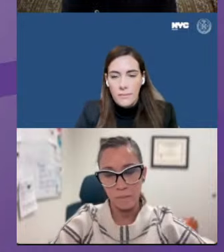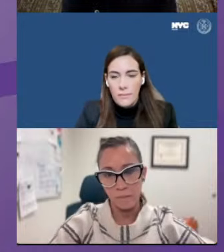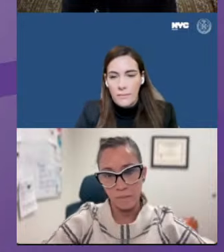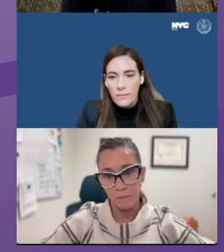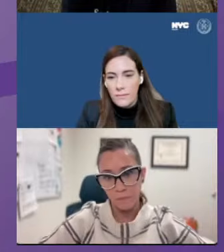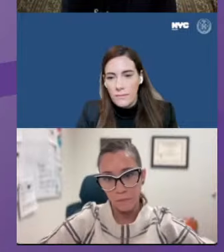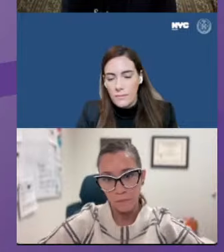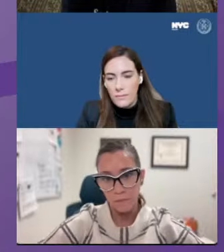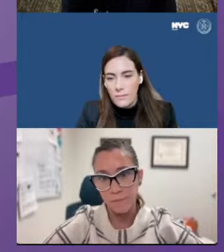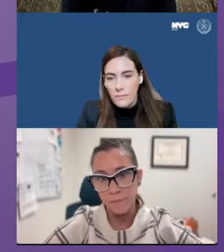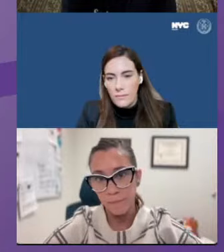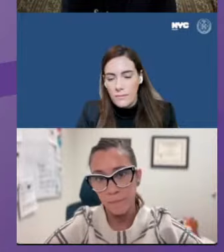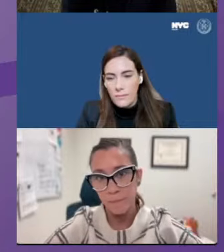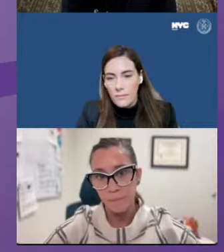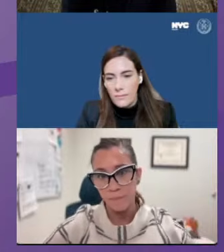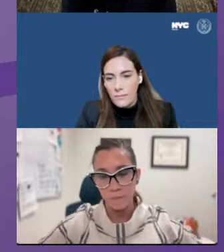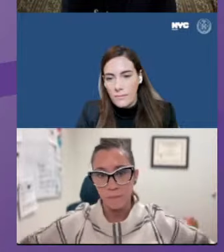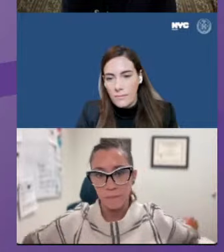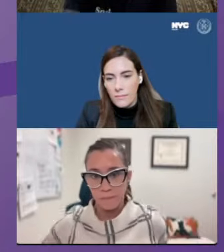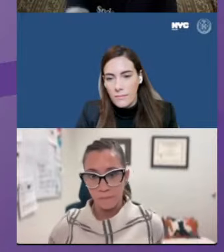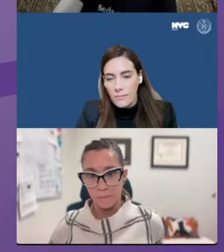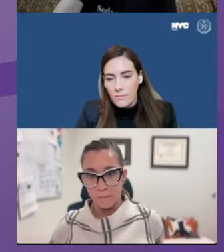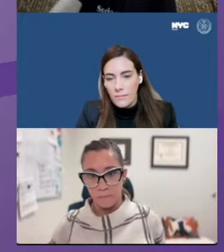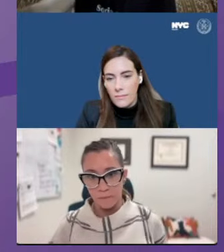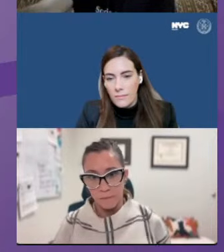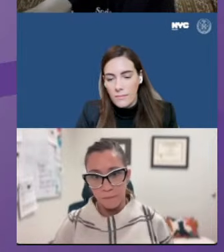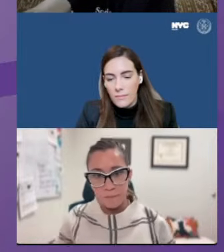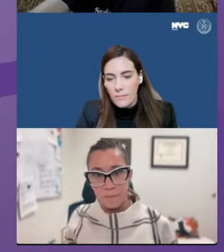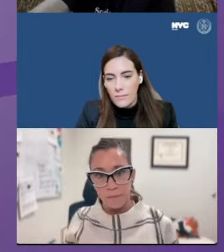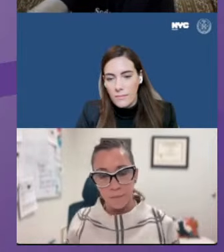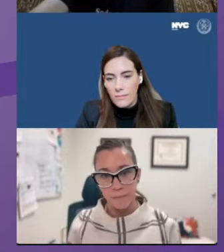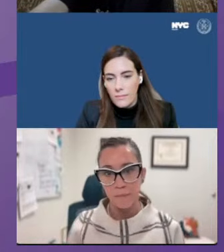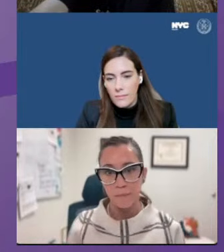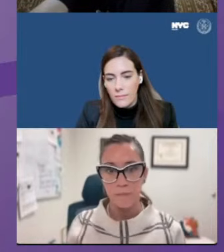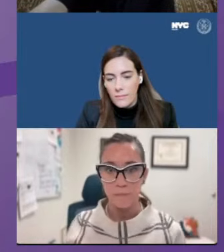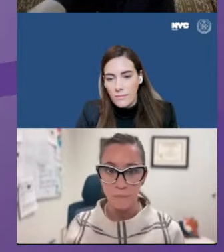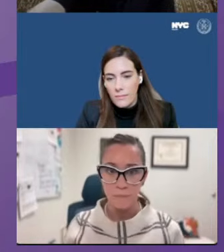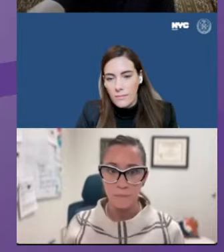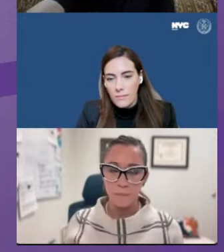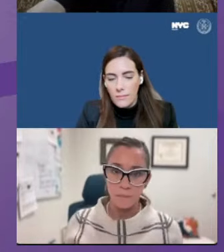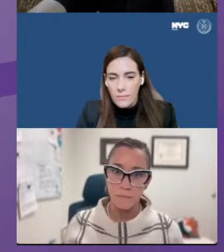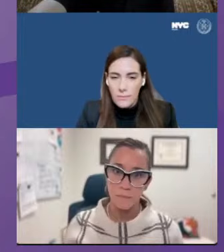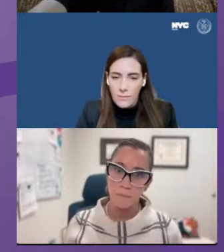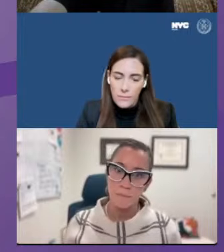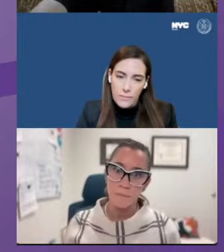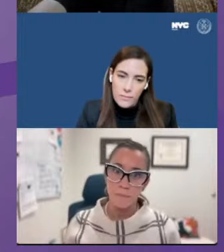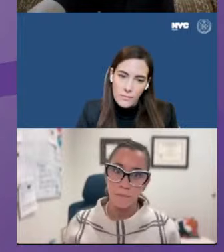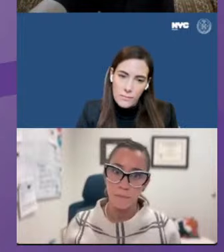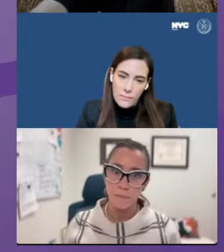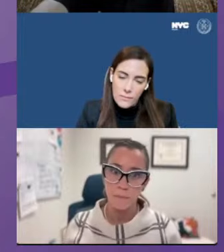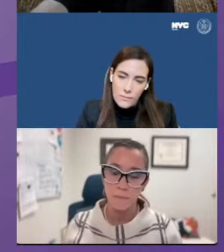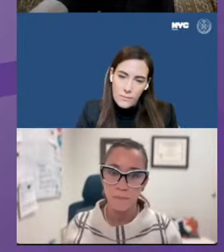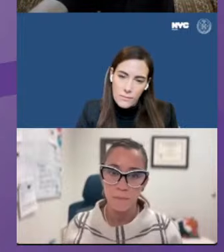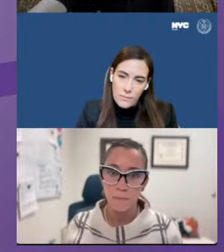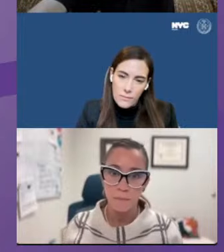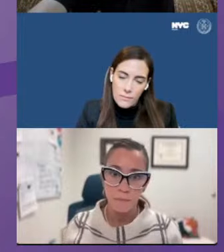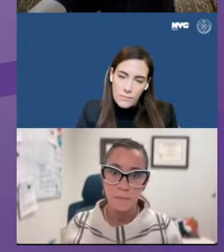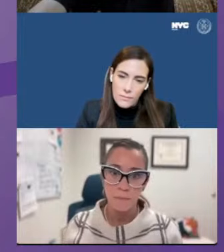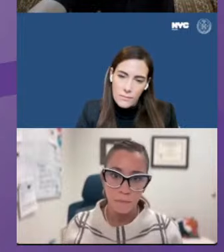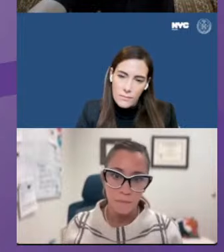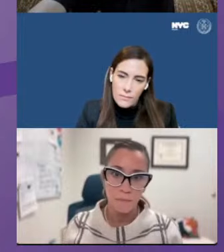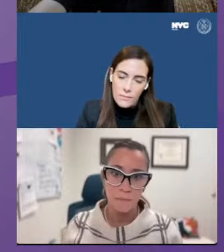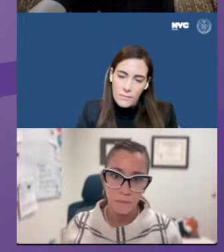compelling studies that have shown that some people with long COVID have evidence that they've had